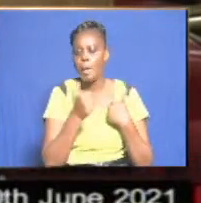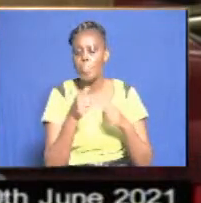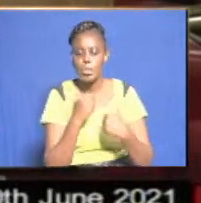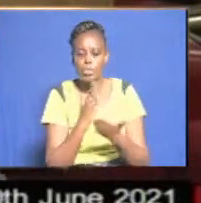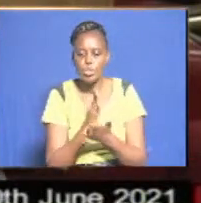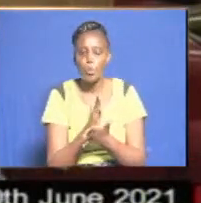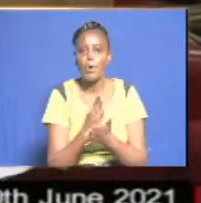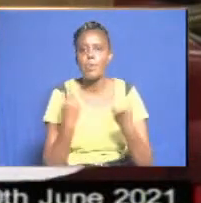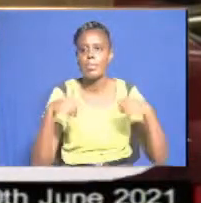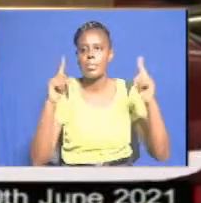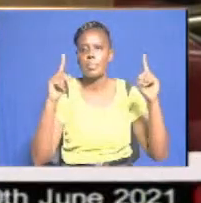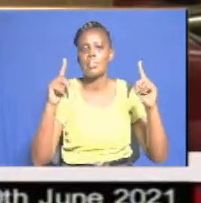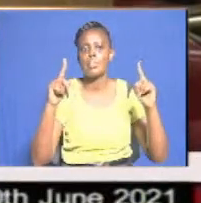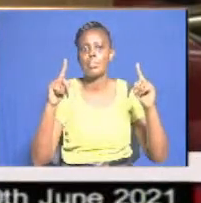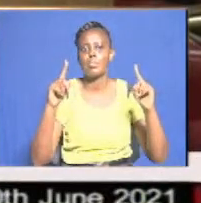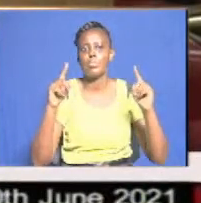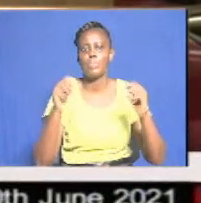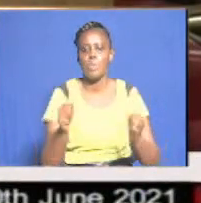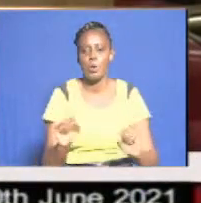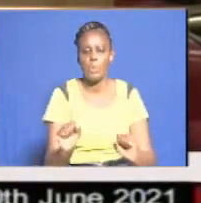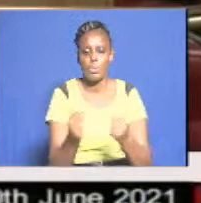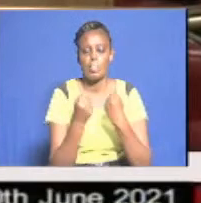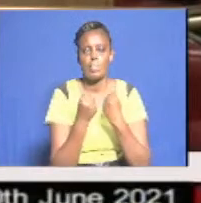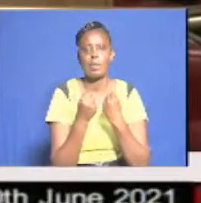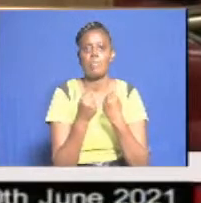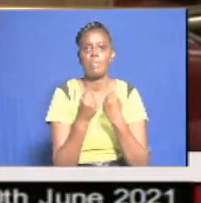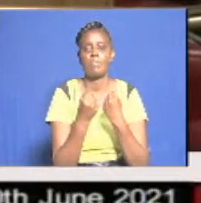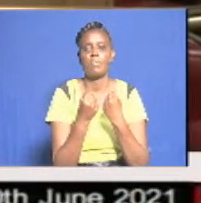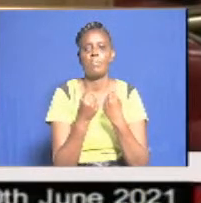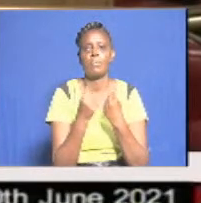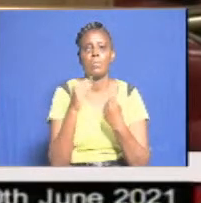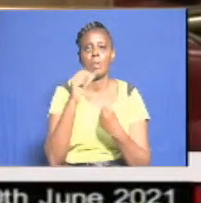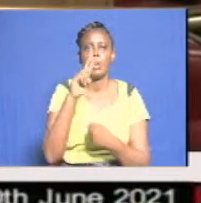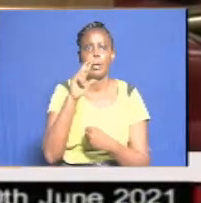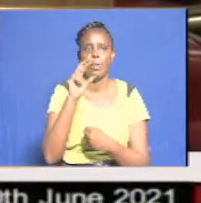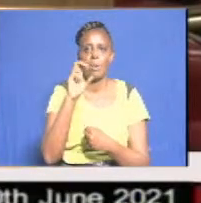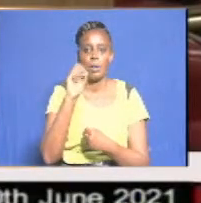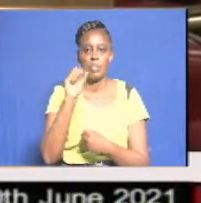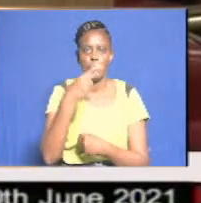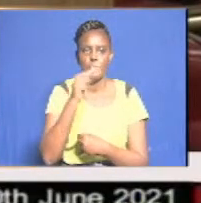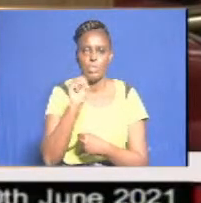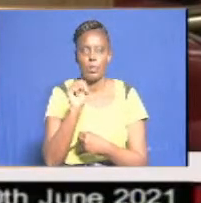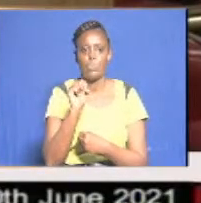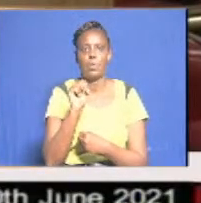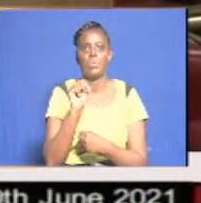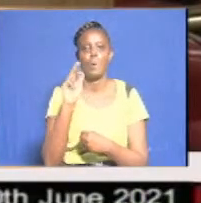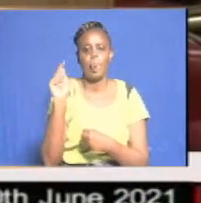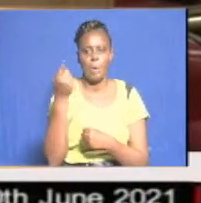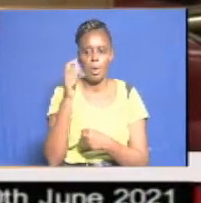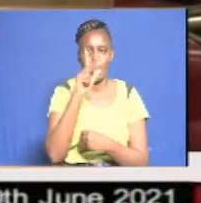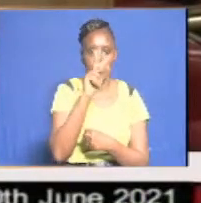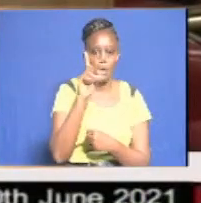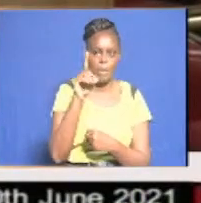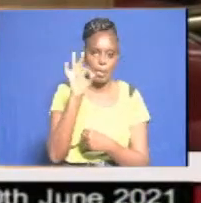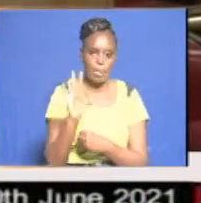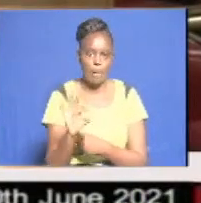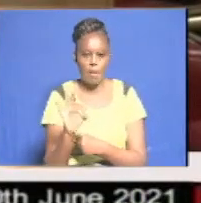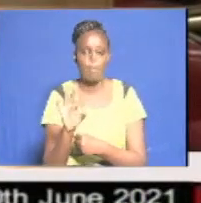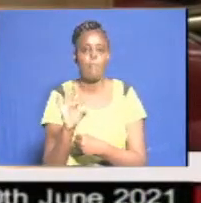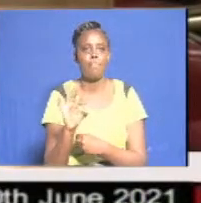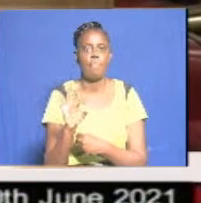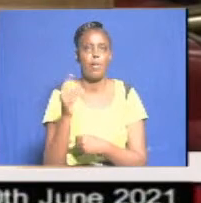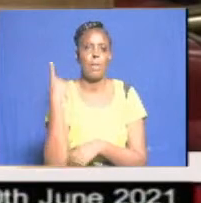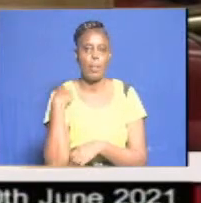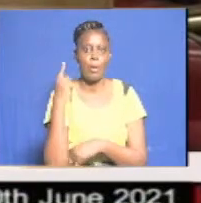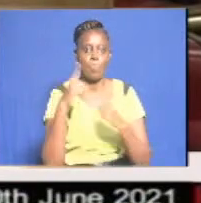the successful rescue of Gerishon W. Wasike, a member of the Kenyan Defense Forces, KDF